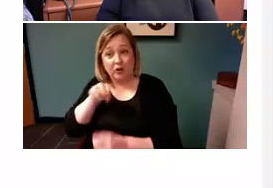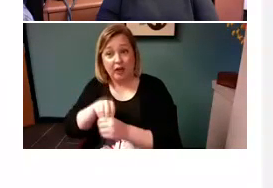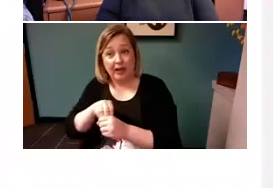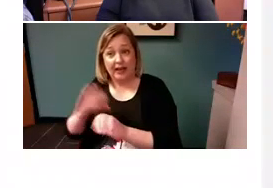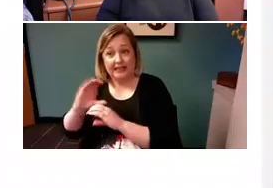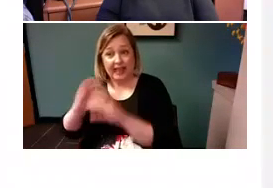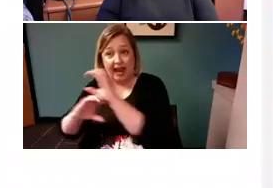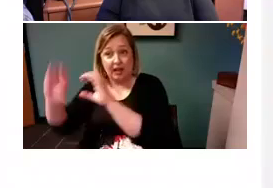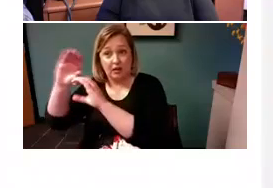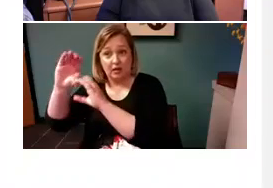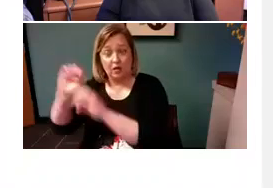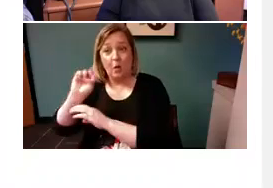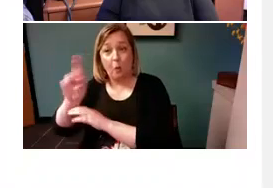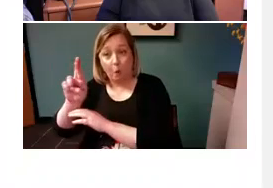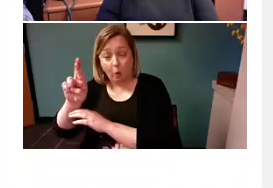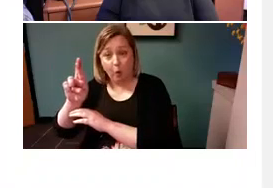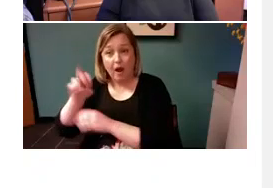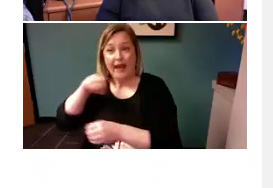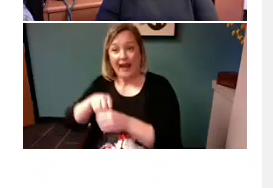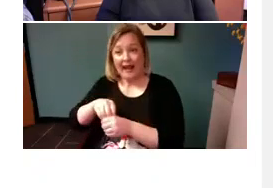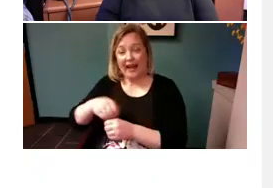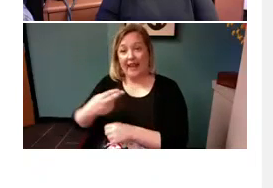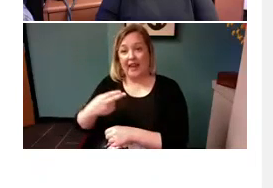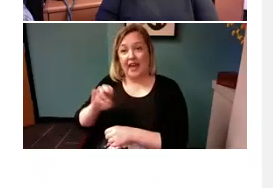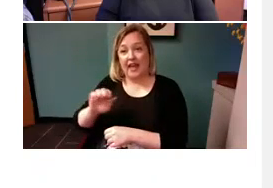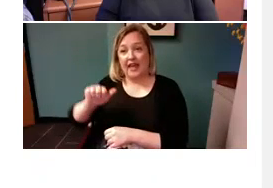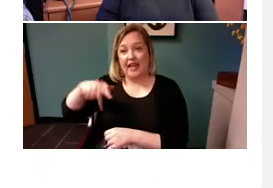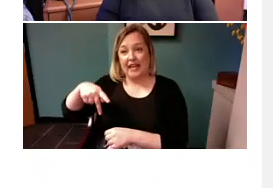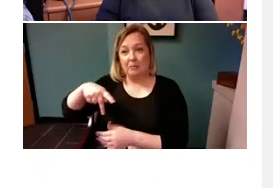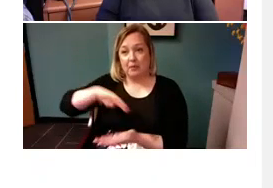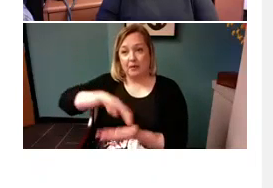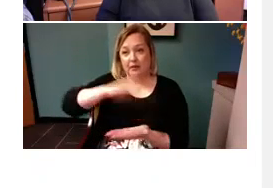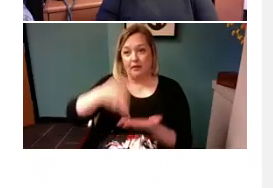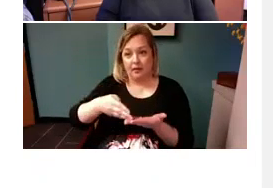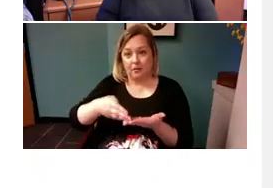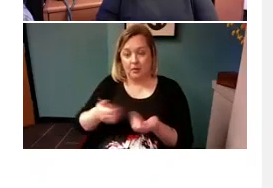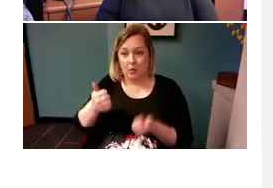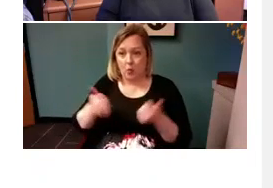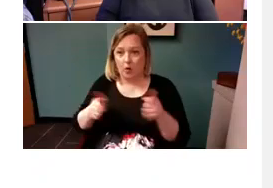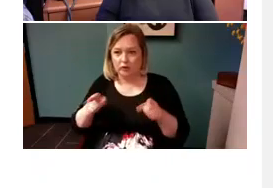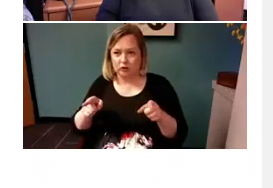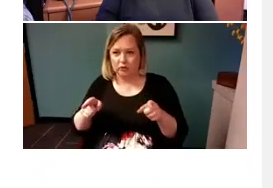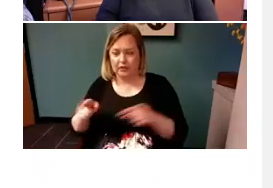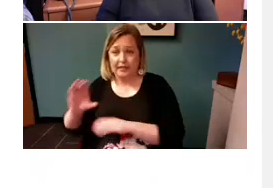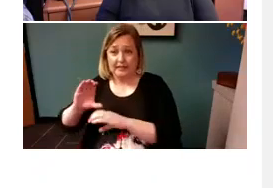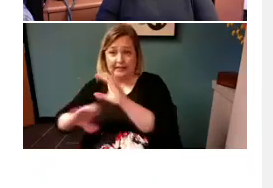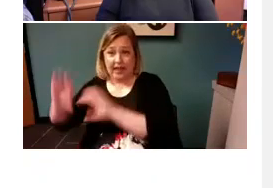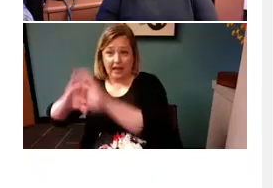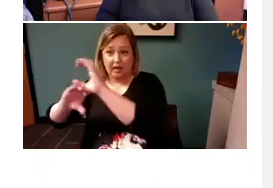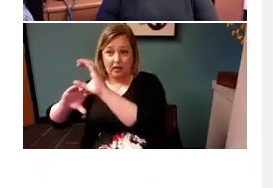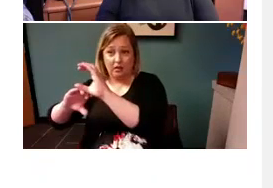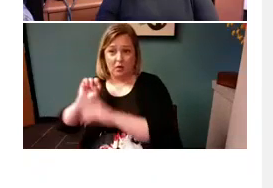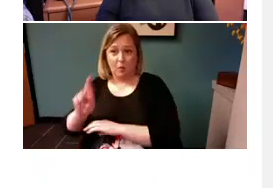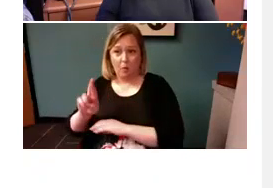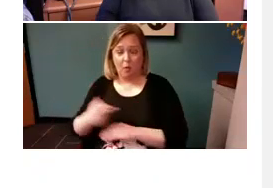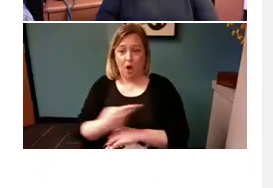is being allocated in the heap memory. Which memory location is it being allocated to, stack or heap? And this is an